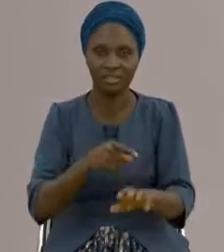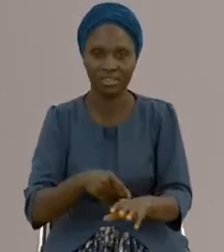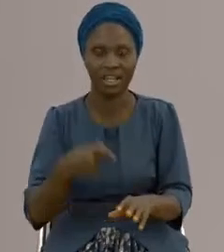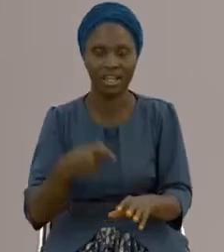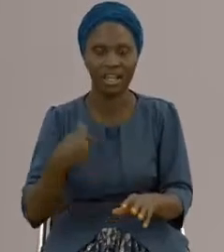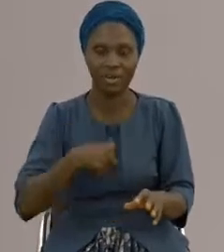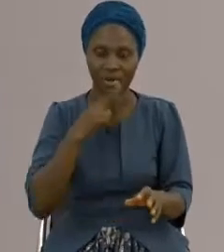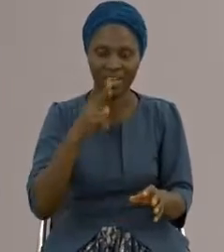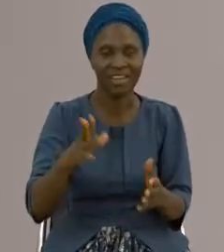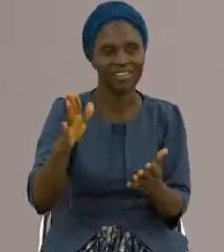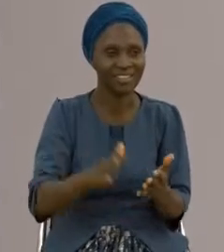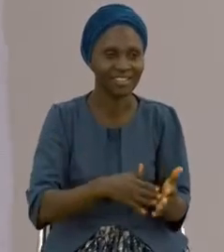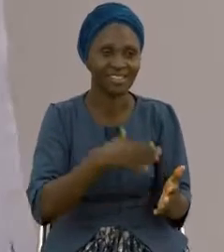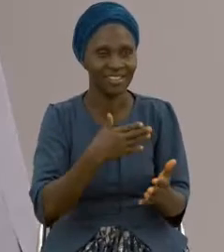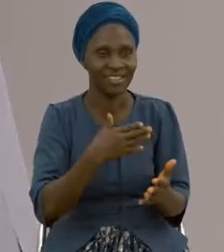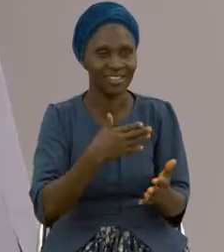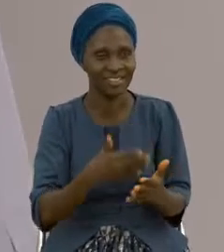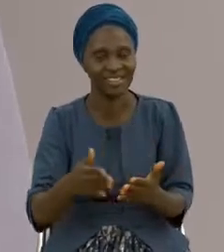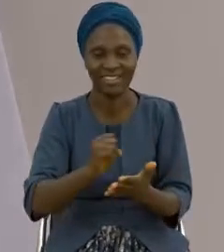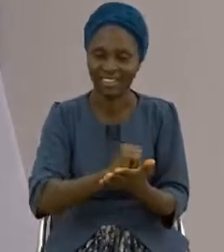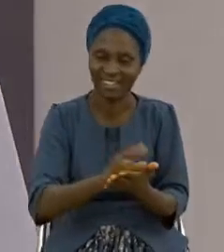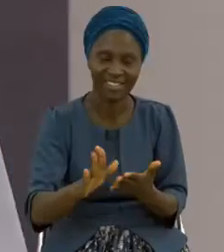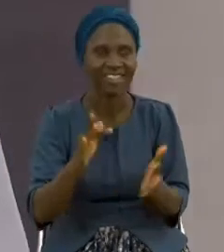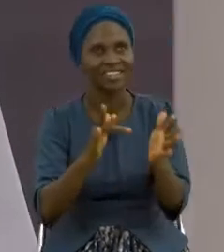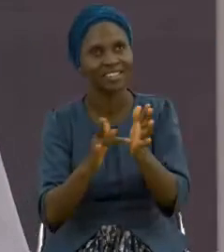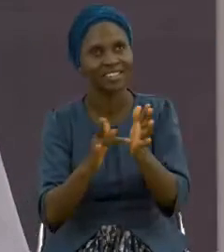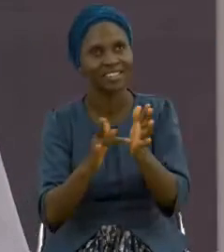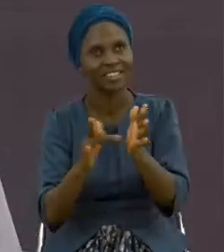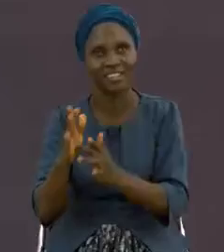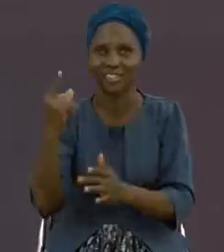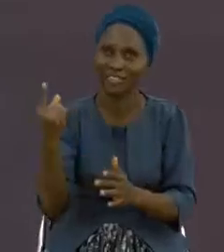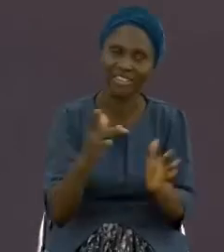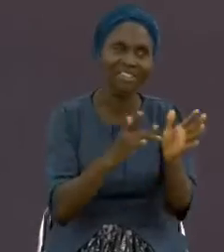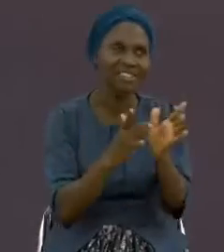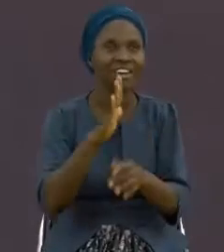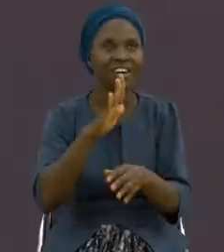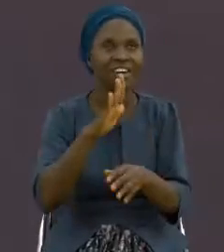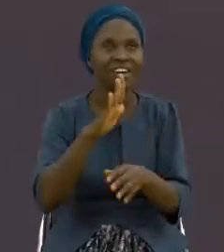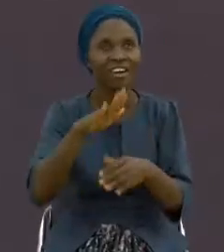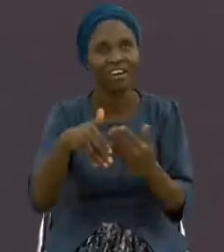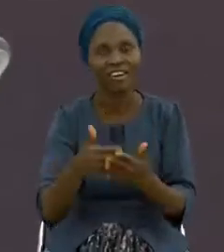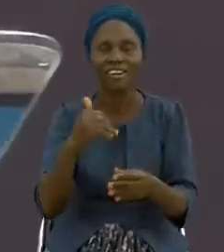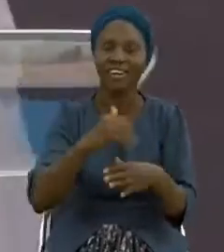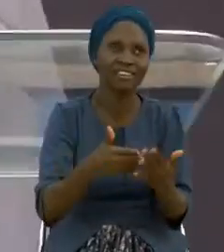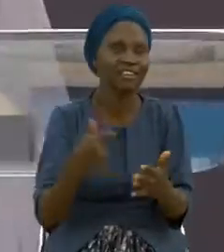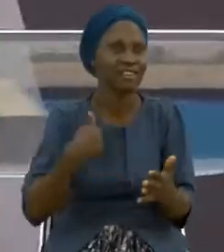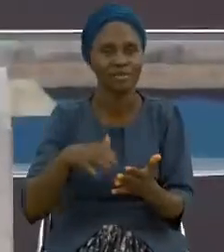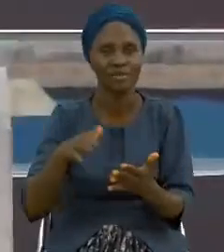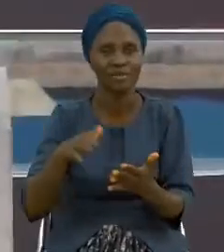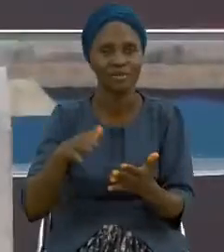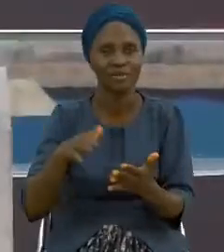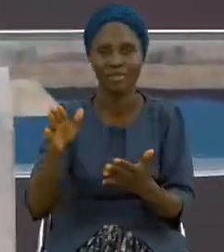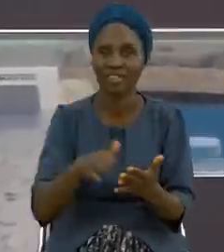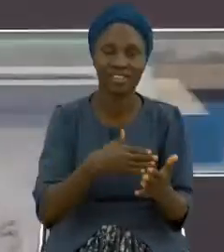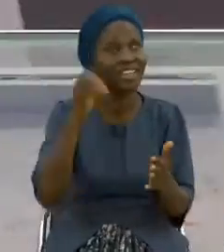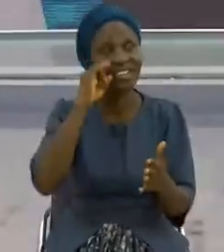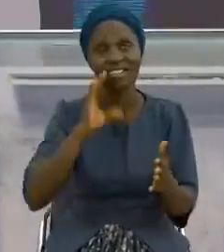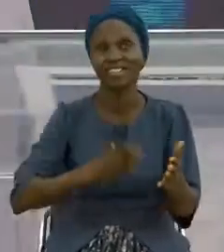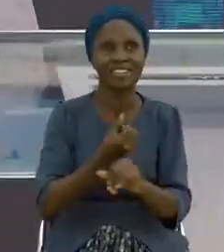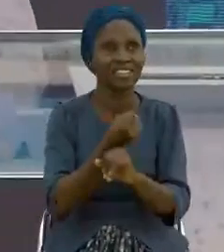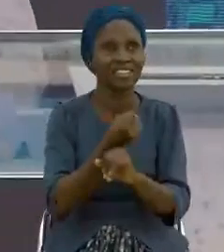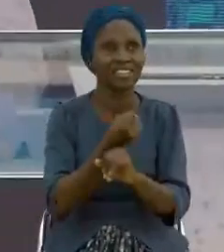Jesus all in all, we sing. Is our Savior, we sing. Is our healer, we